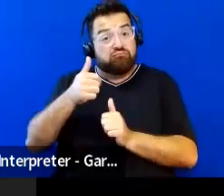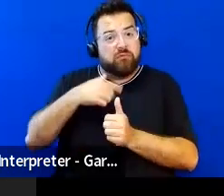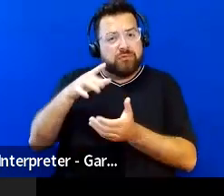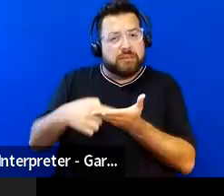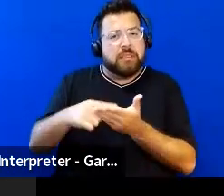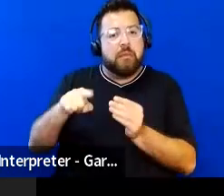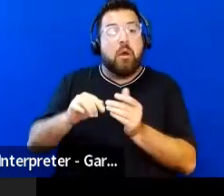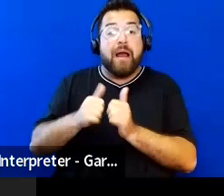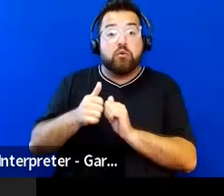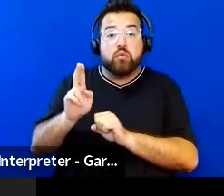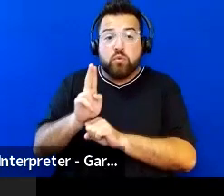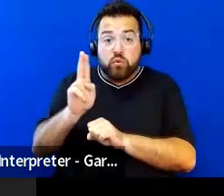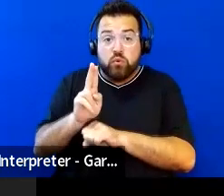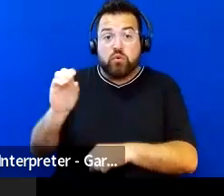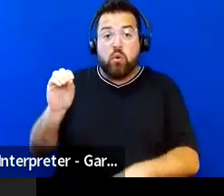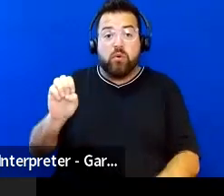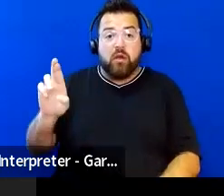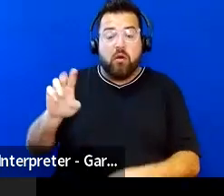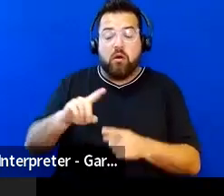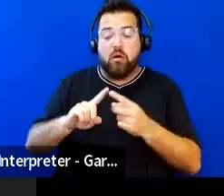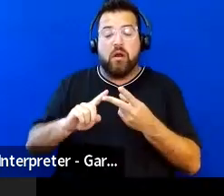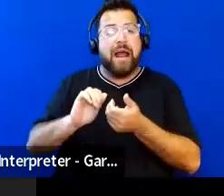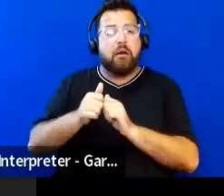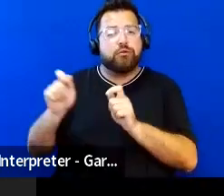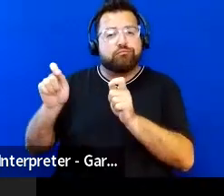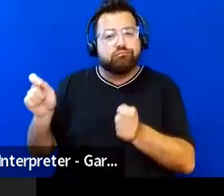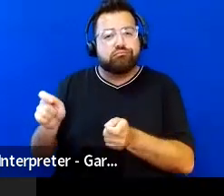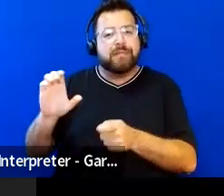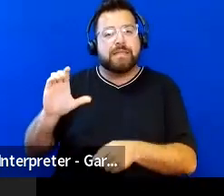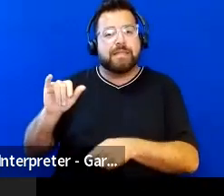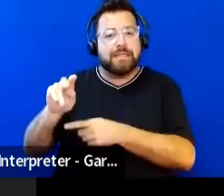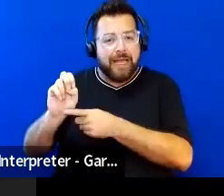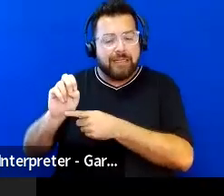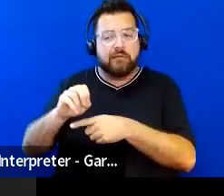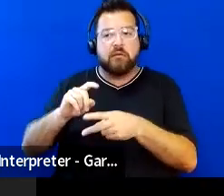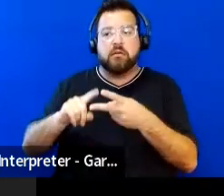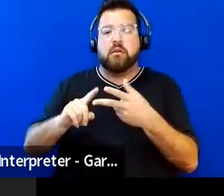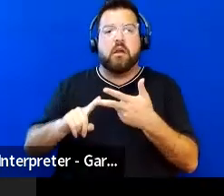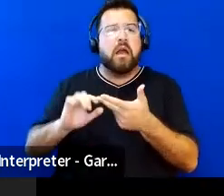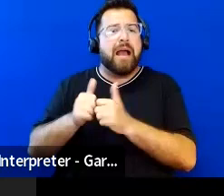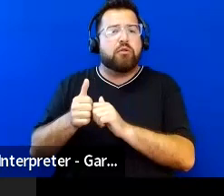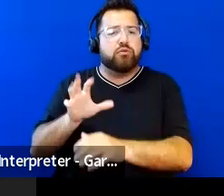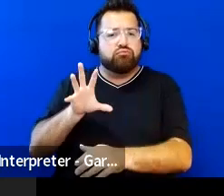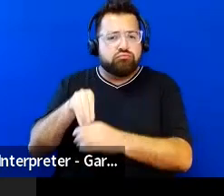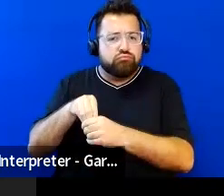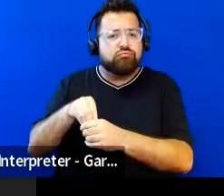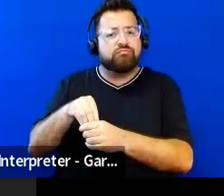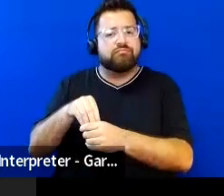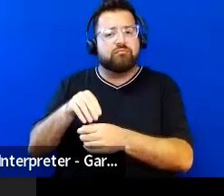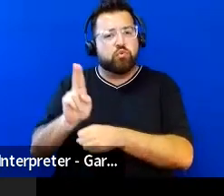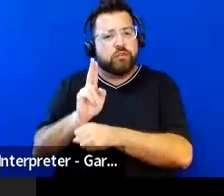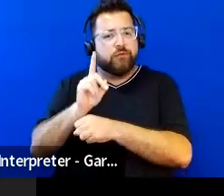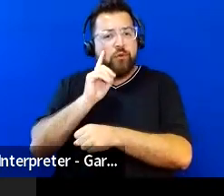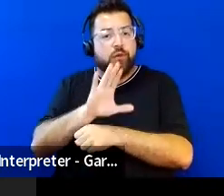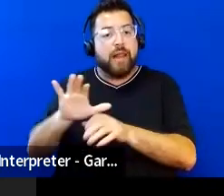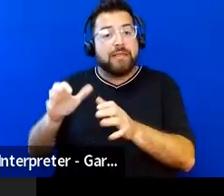OER, how to cite it, how to implement it into your classes, just a little bit. And then we'll spend the